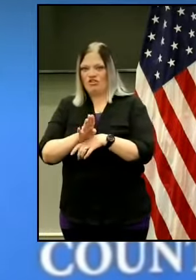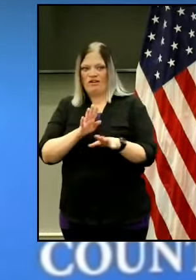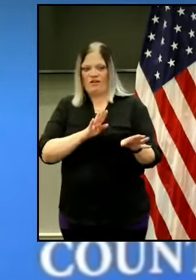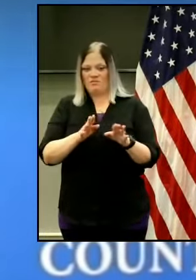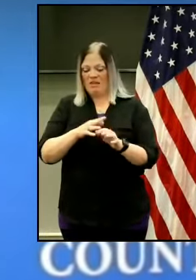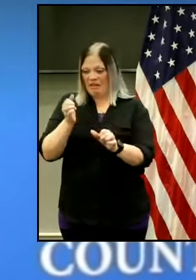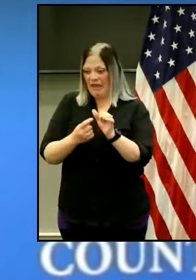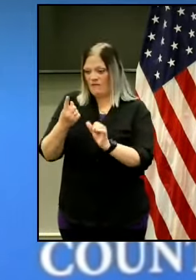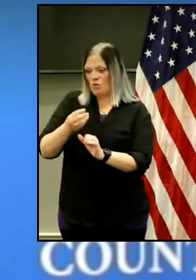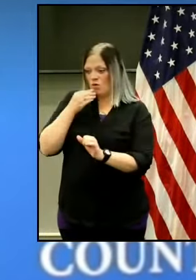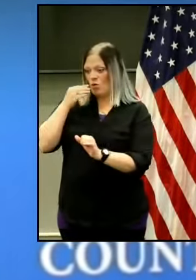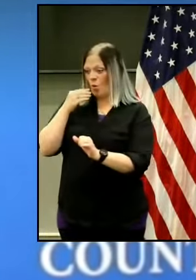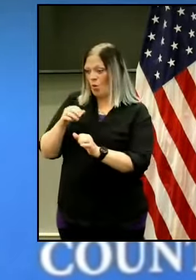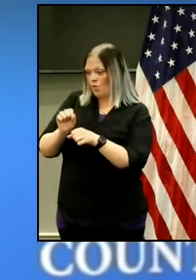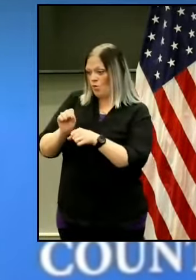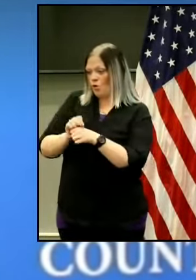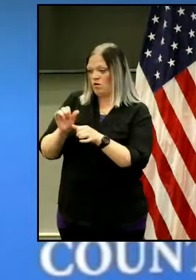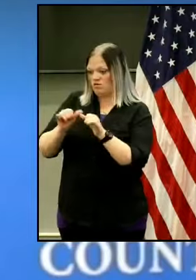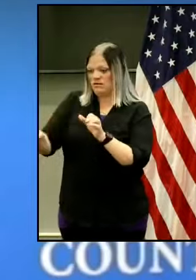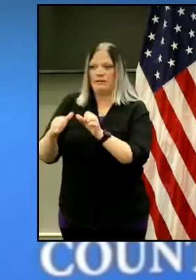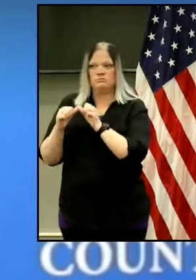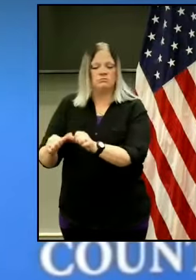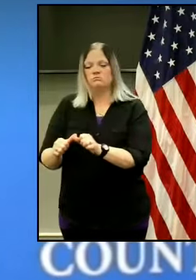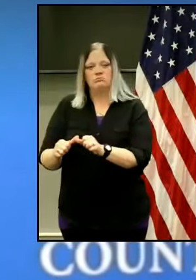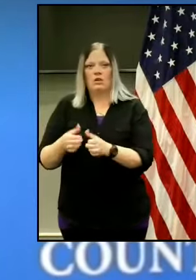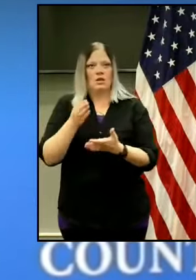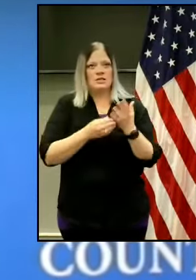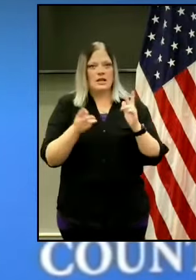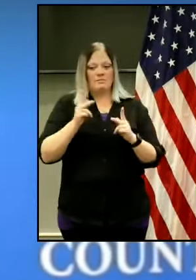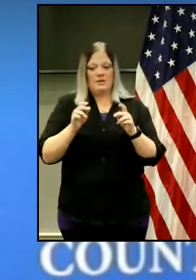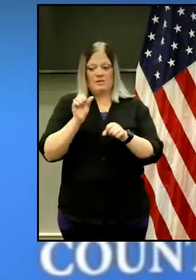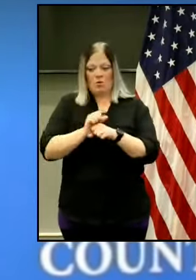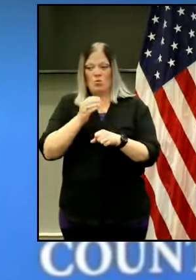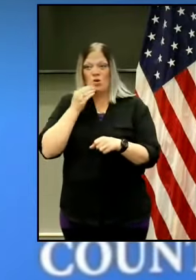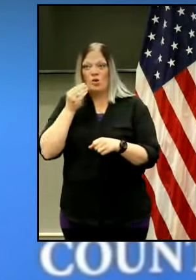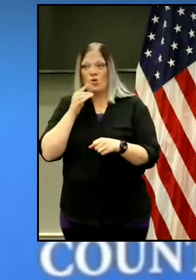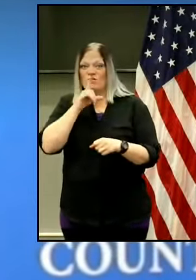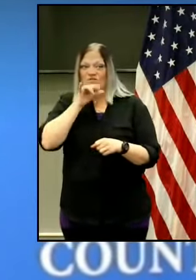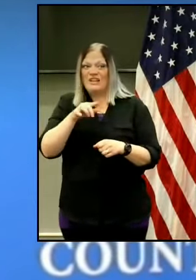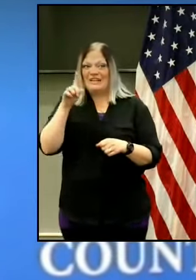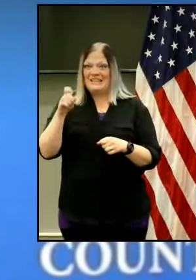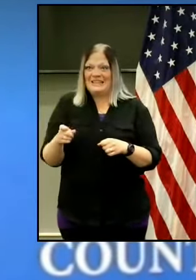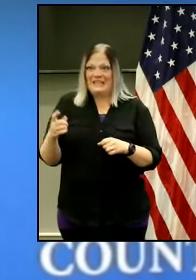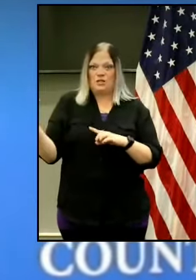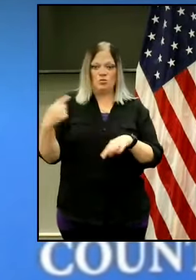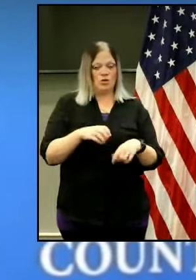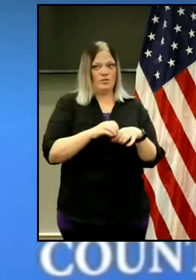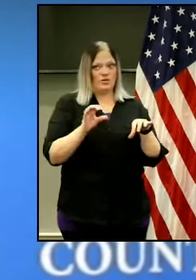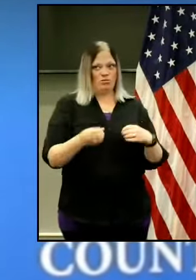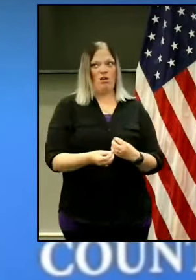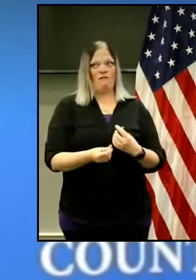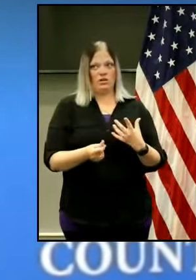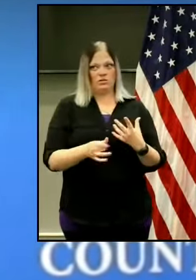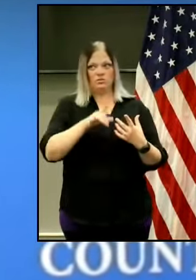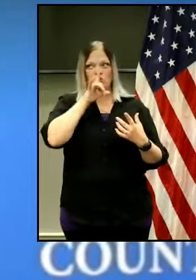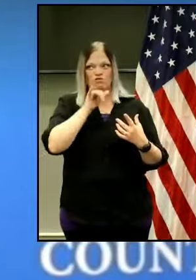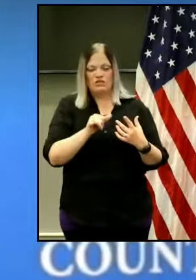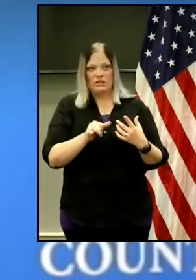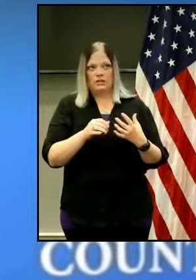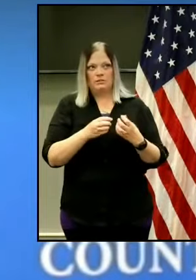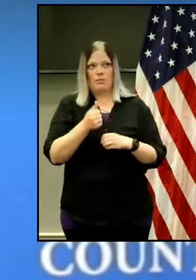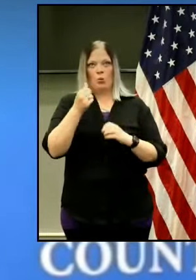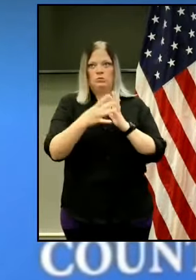going to permanently work home. Some of the individuals who've been working at home really need to be in the office to really get the